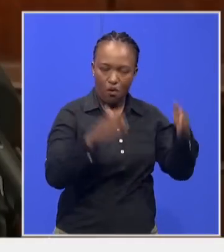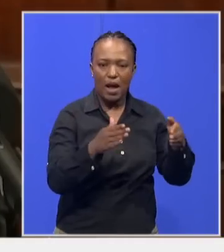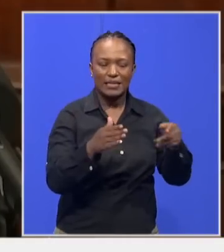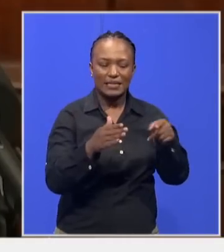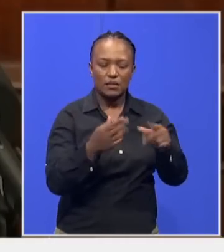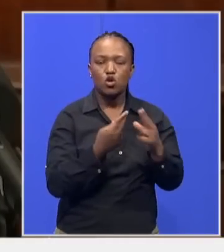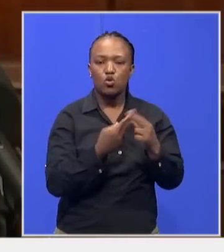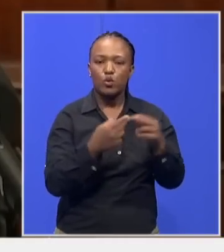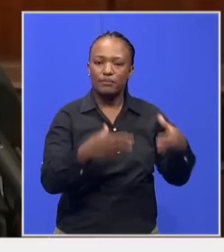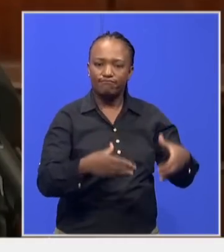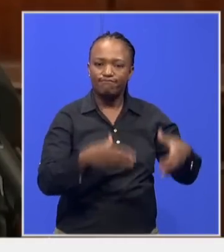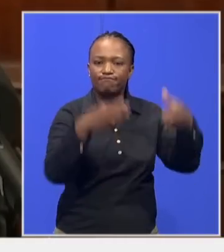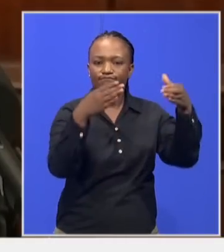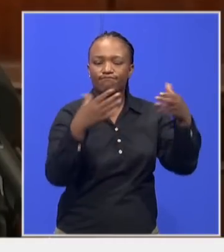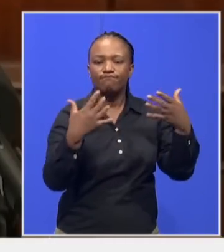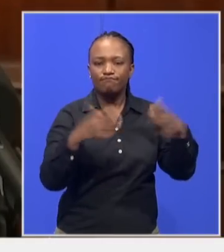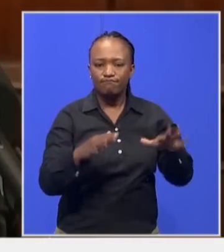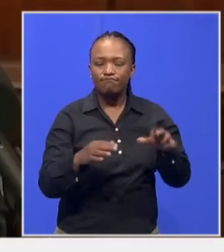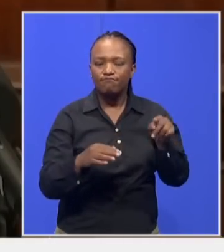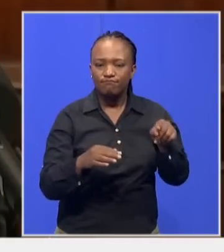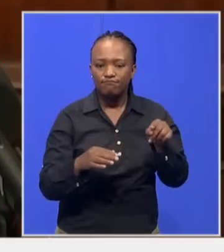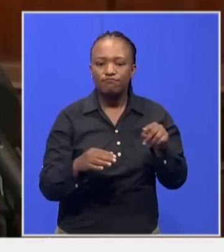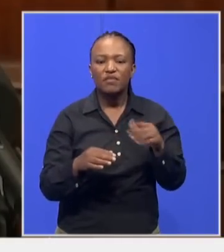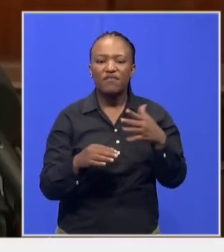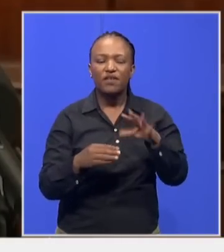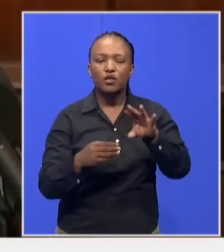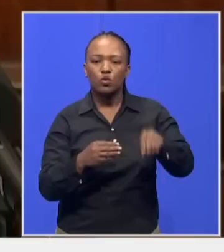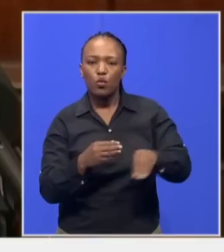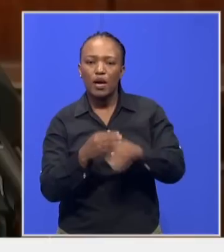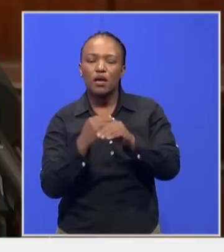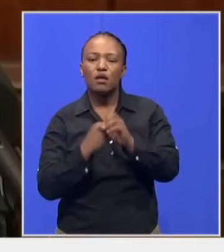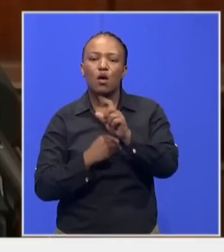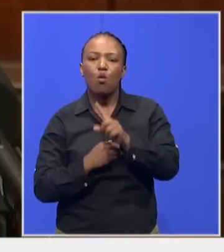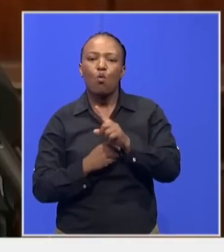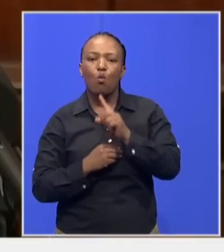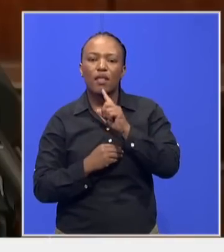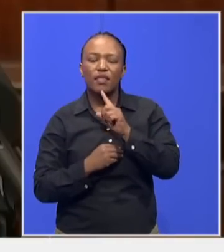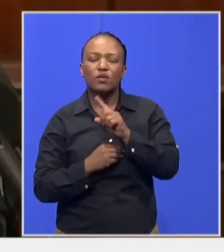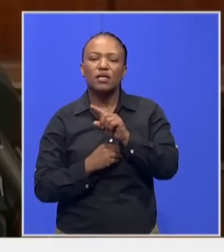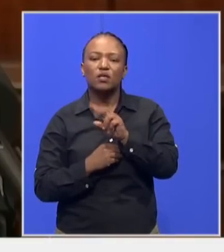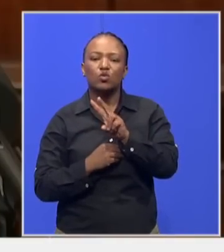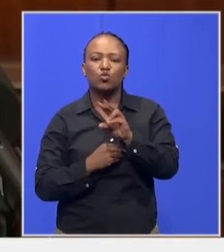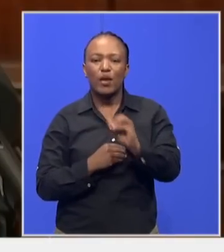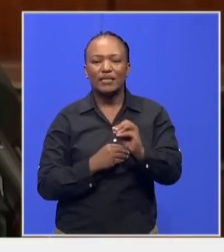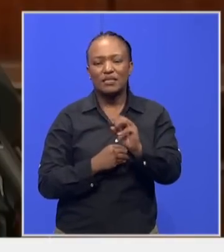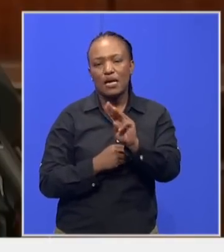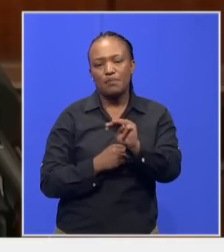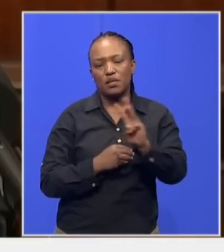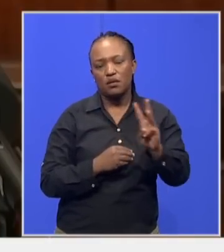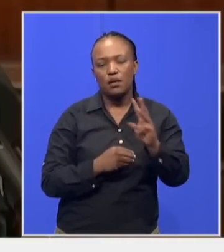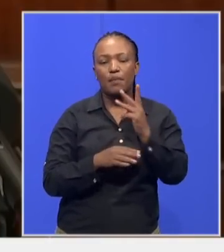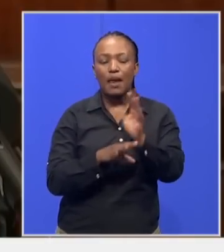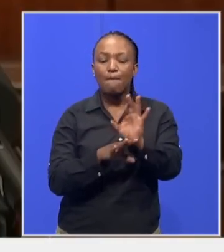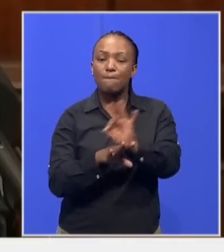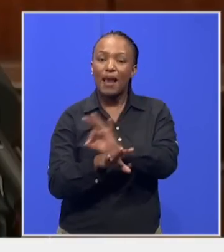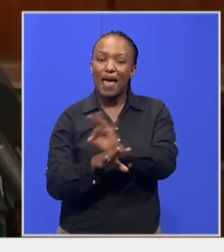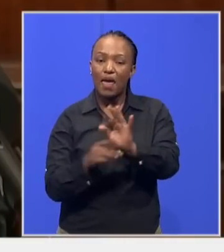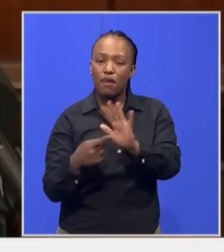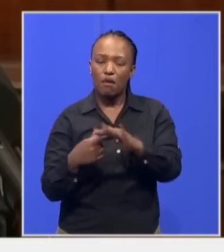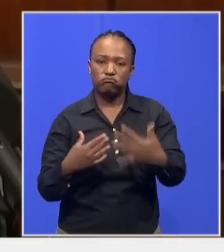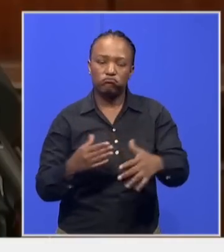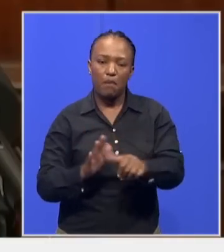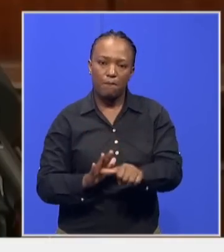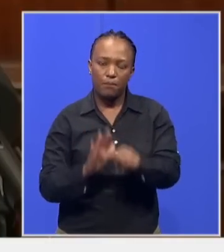of that, they were able to add another 1,020 megawatts. It's about planning, it's about understanding the nature of the